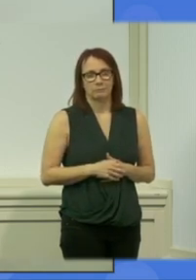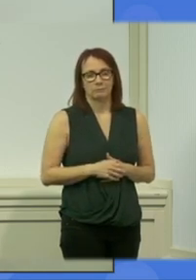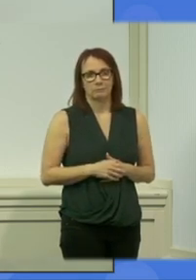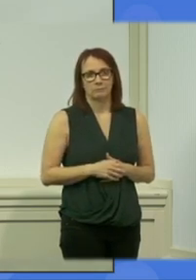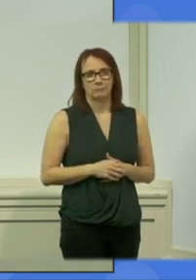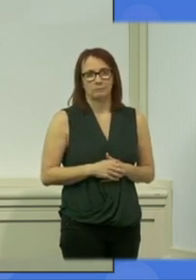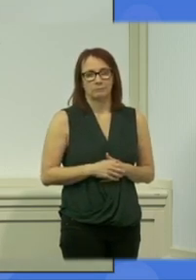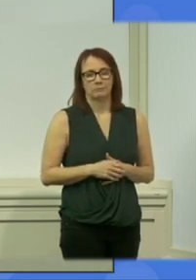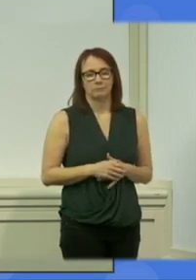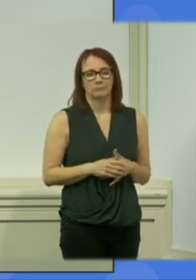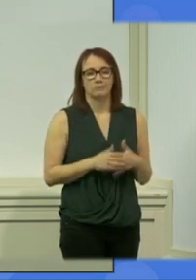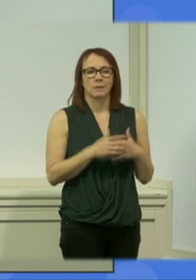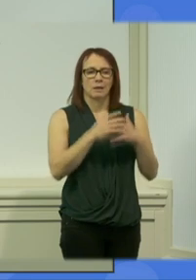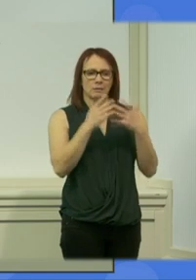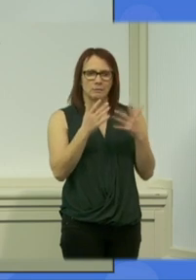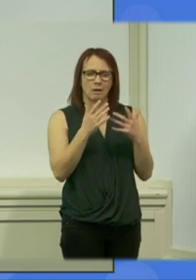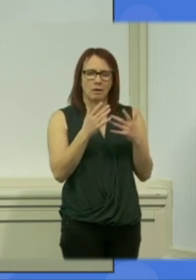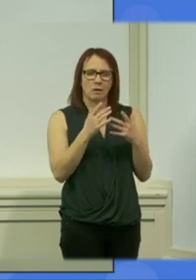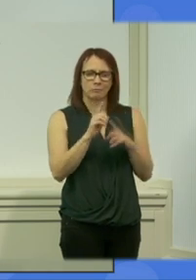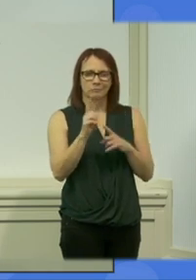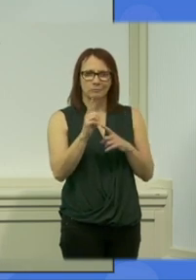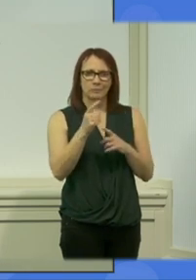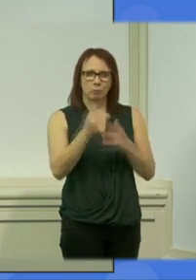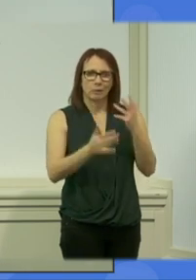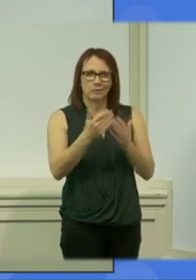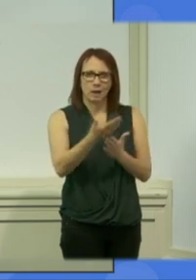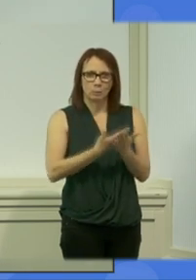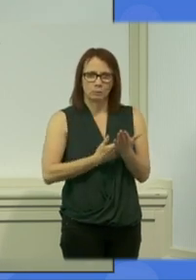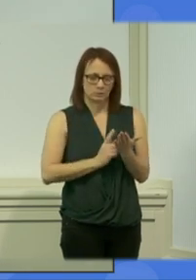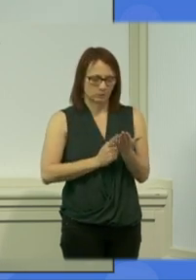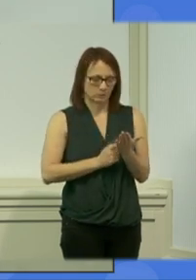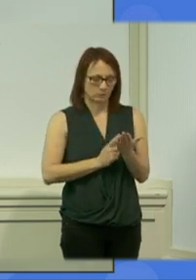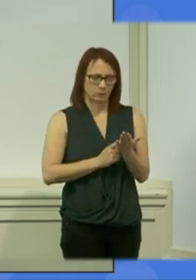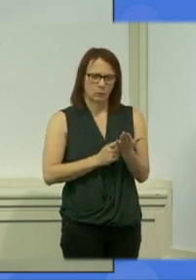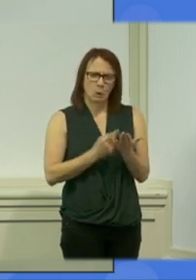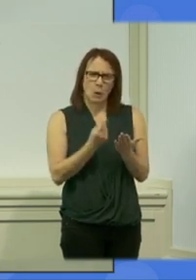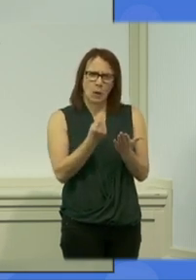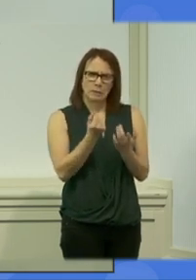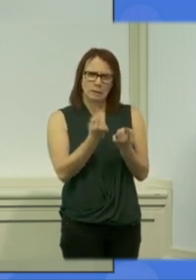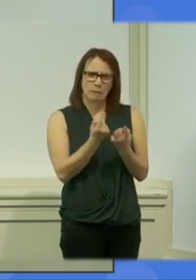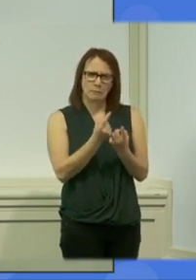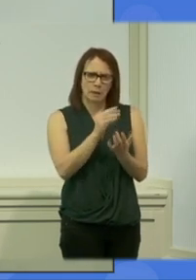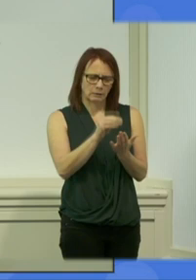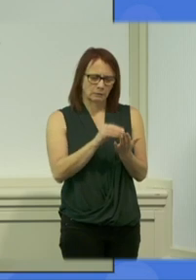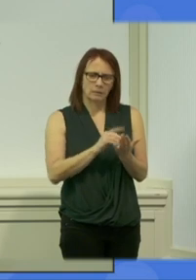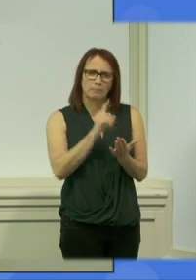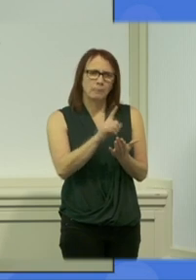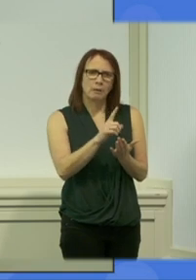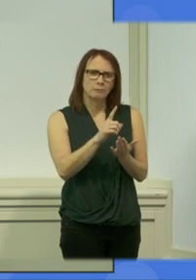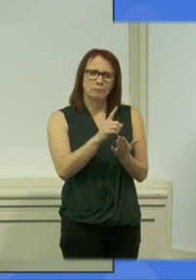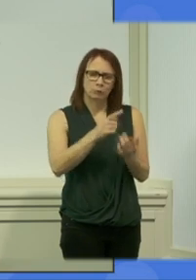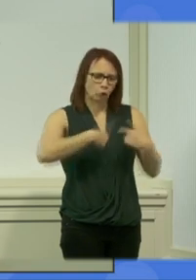Now, when we look at the accounts in a minute, things will be included which aren't actually spent in